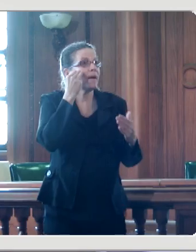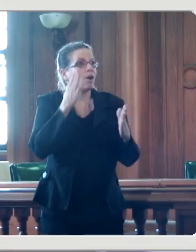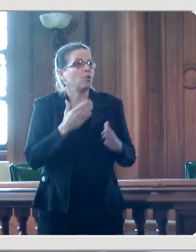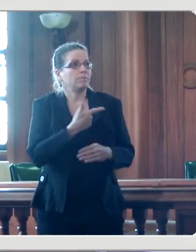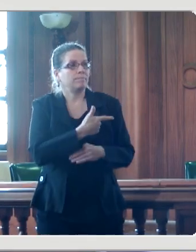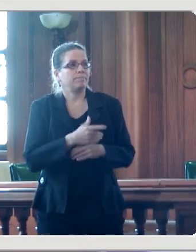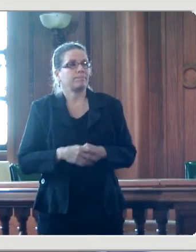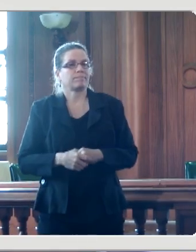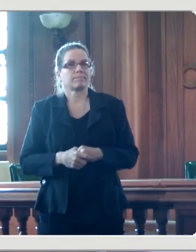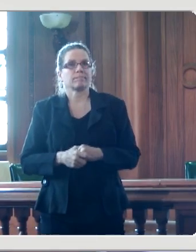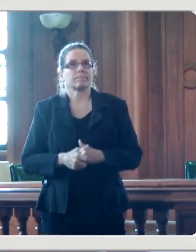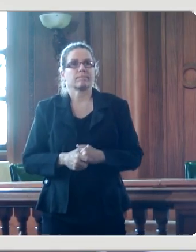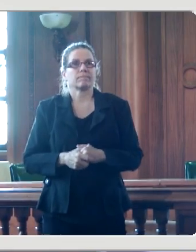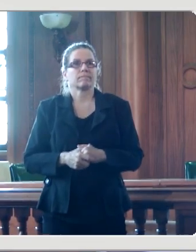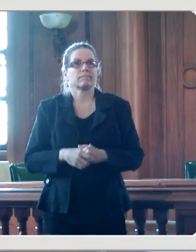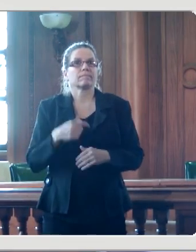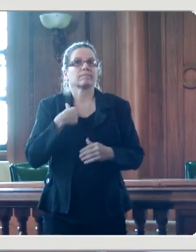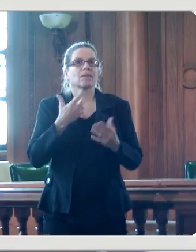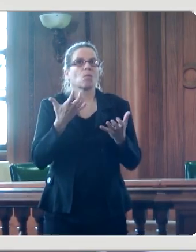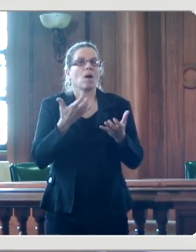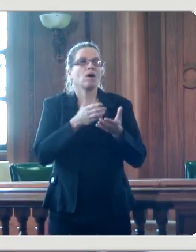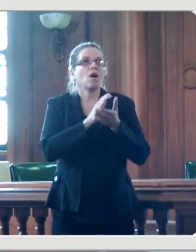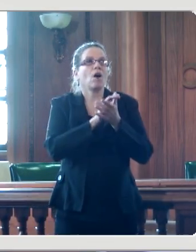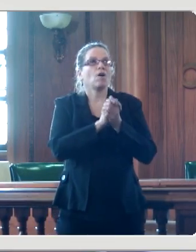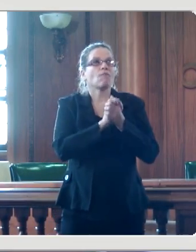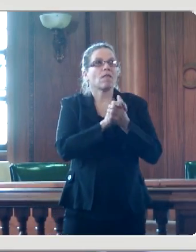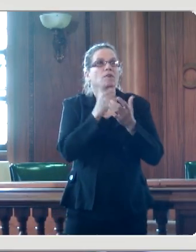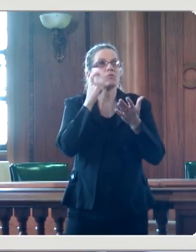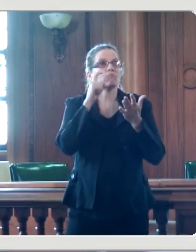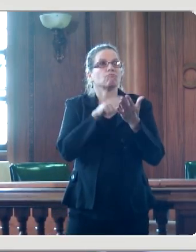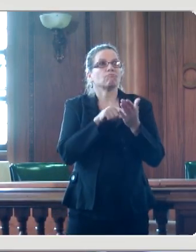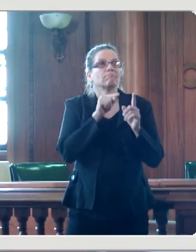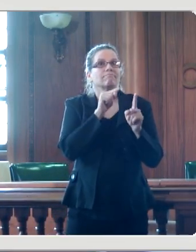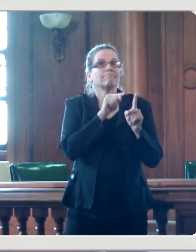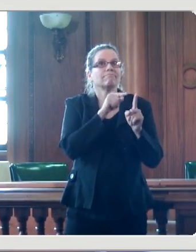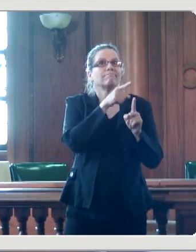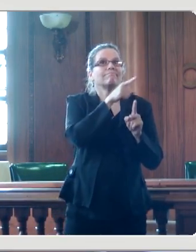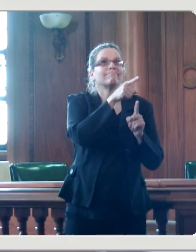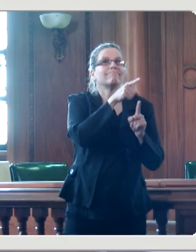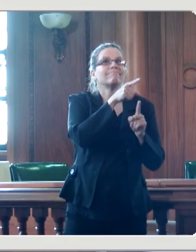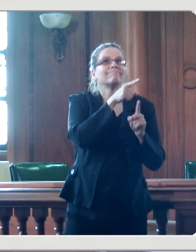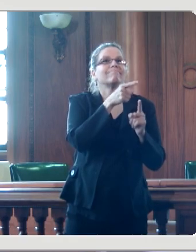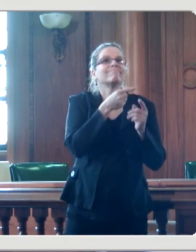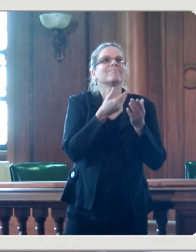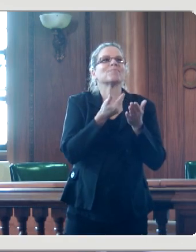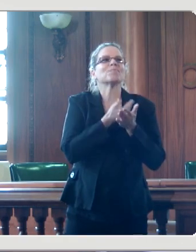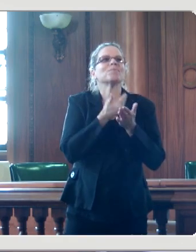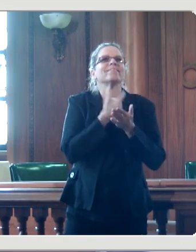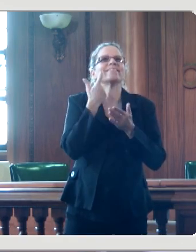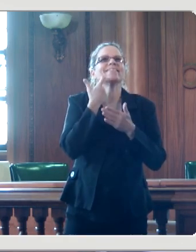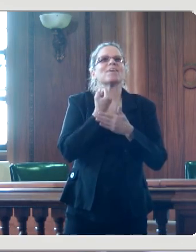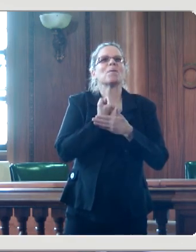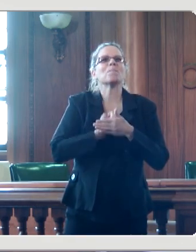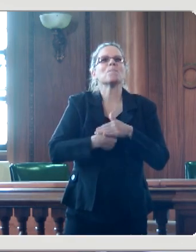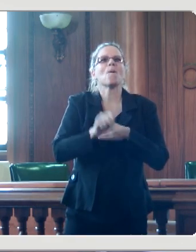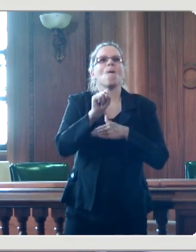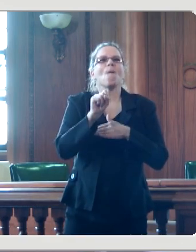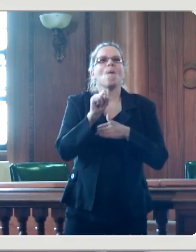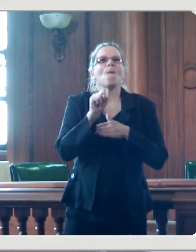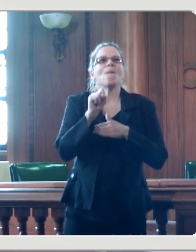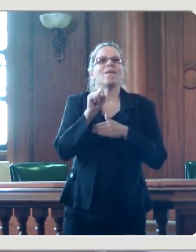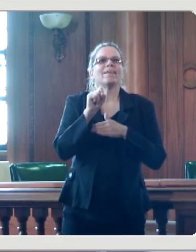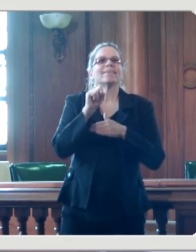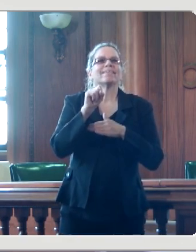Also, congratulations to the expansion of the Signoli family. Director Signoli indicates he's a grandfather again,